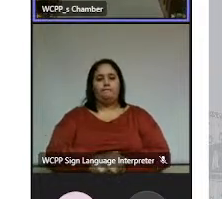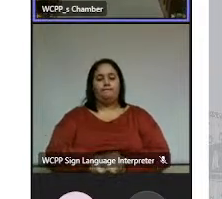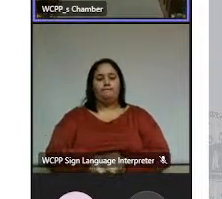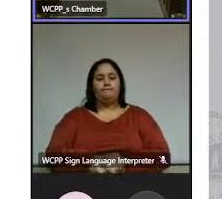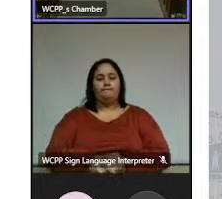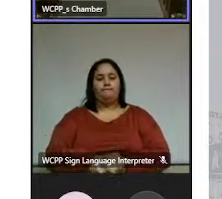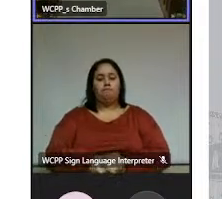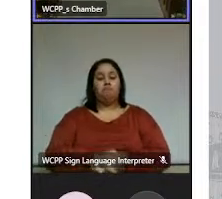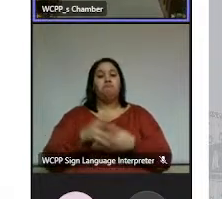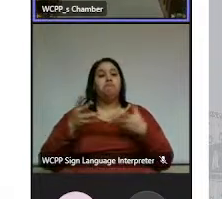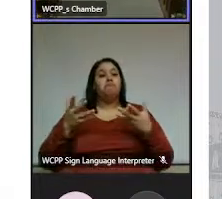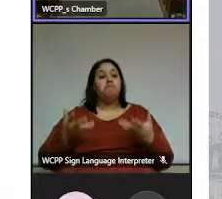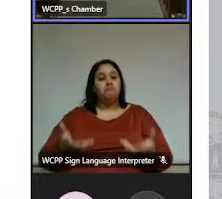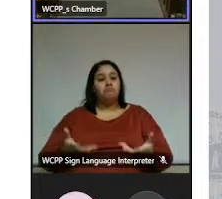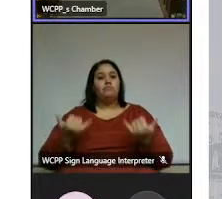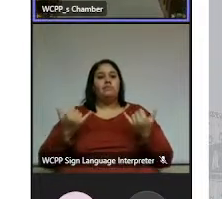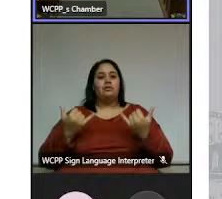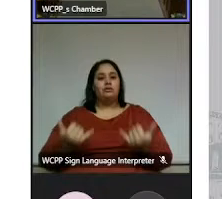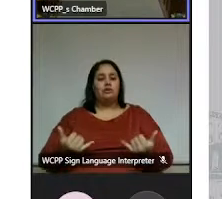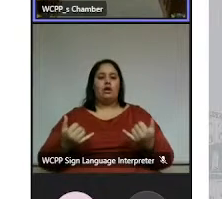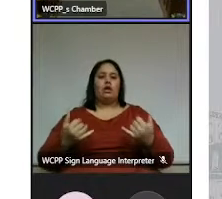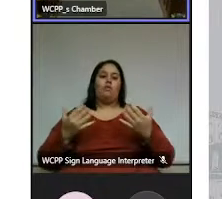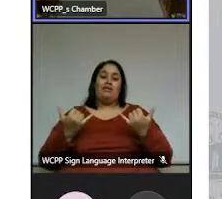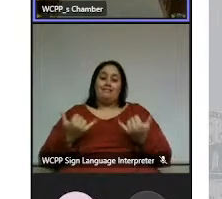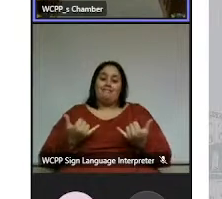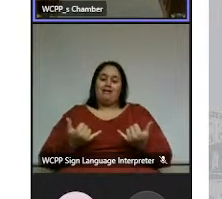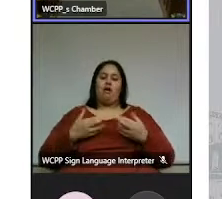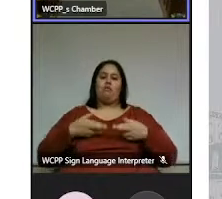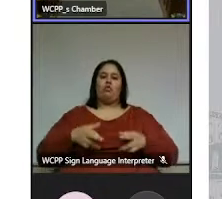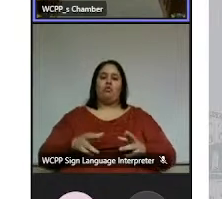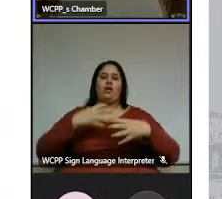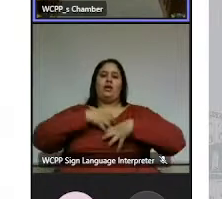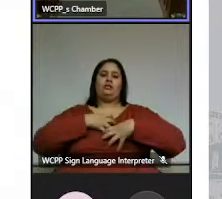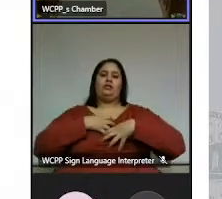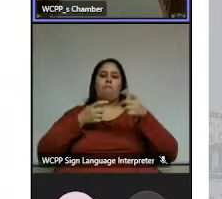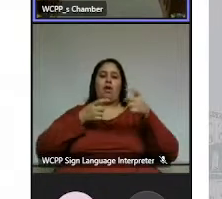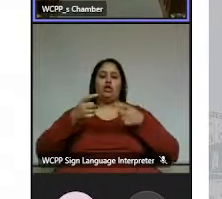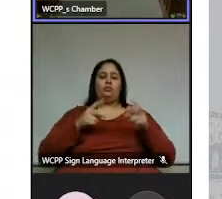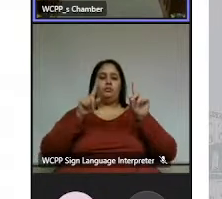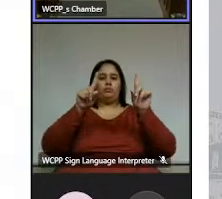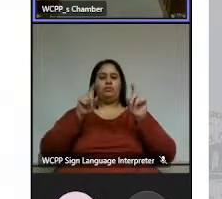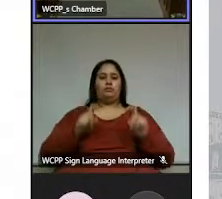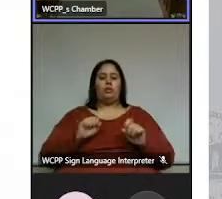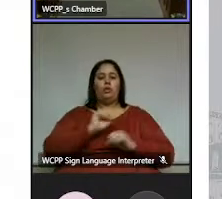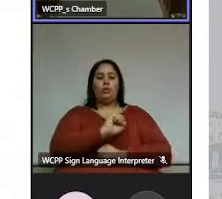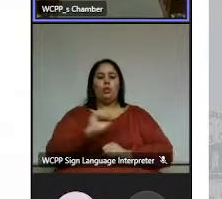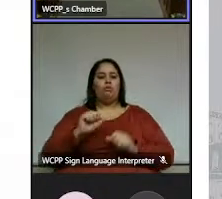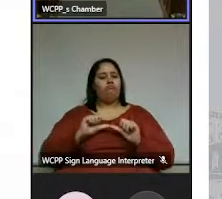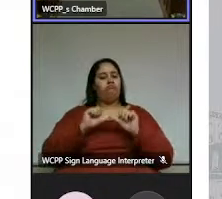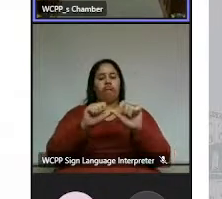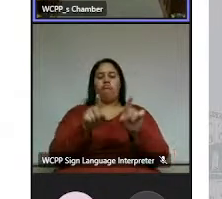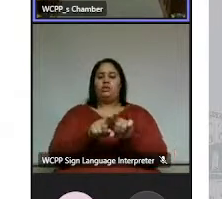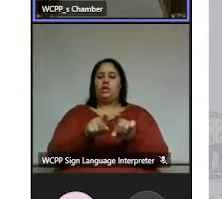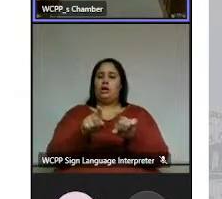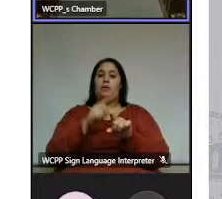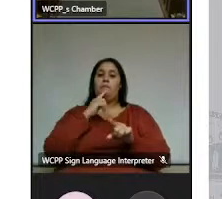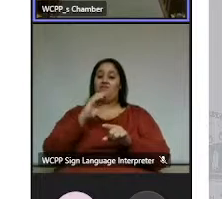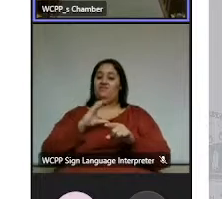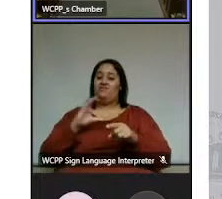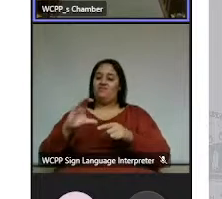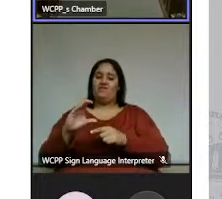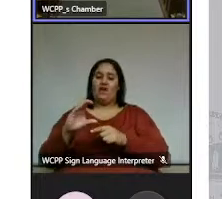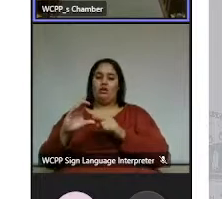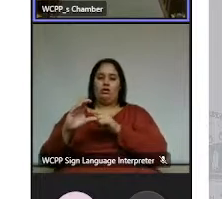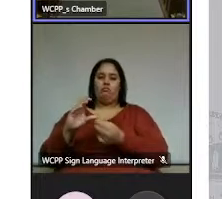That is to conform with current road asset management principles. So funding would potentially increase. The undertaking